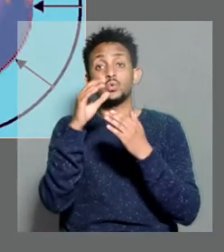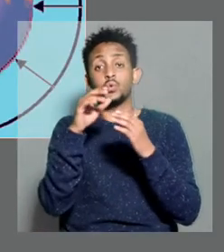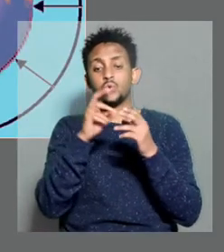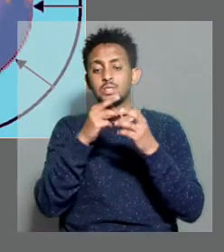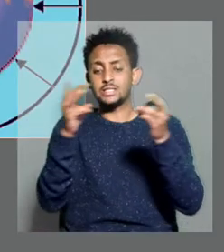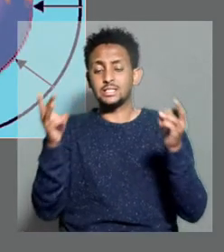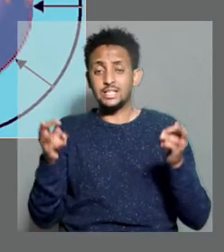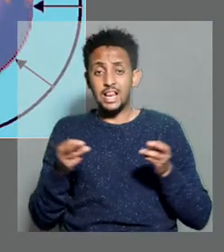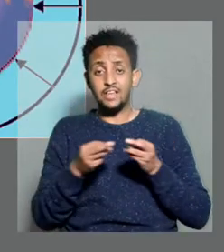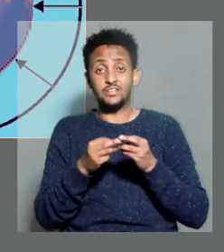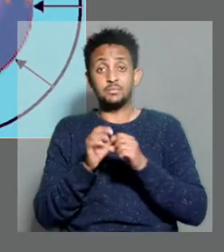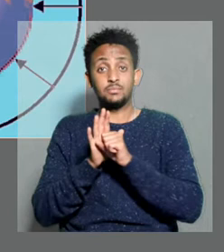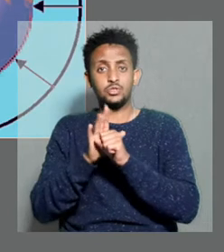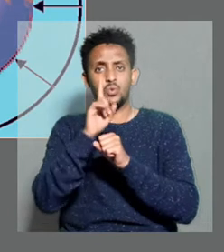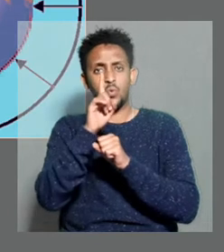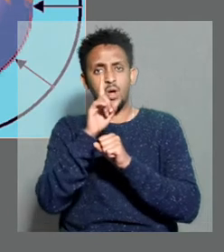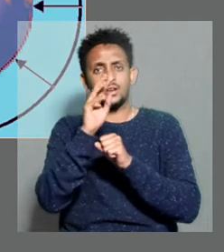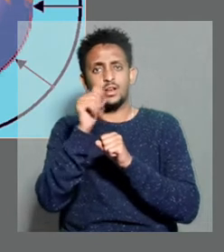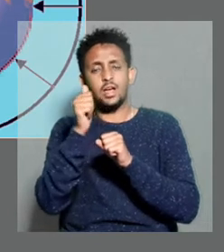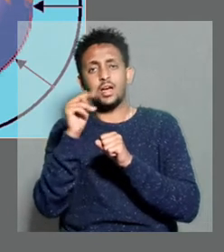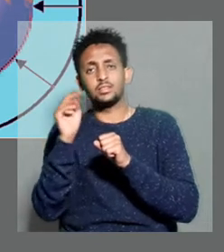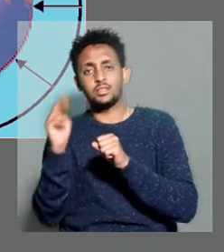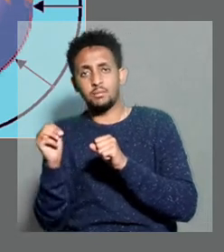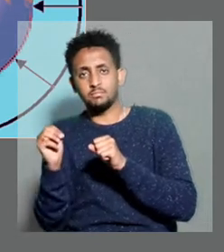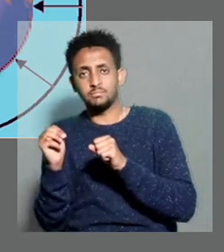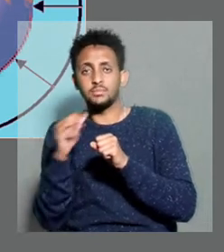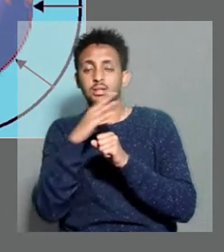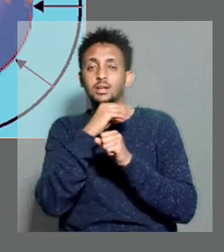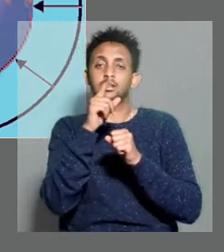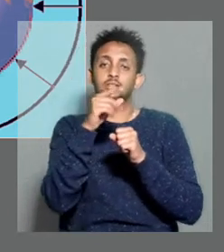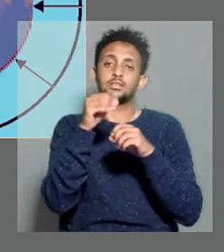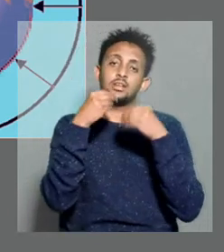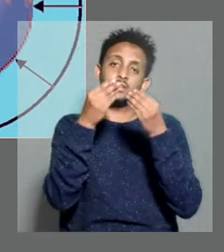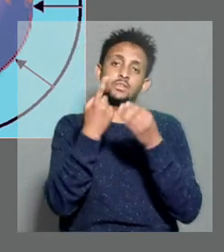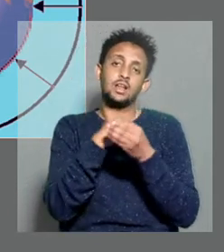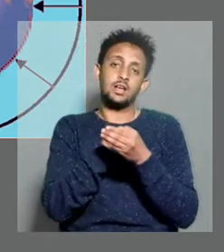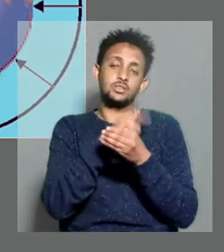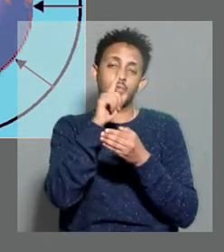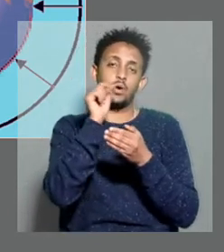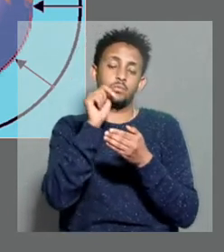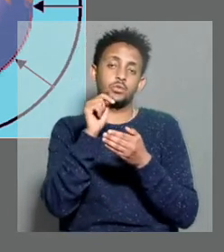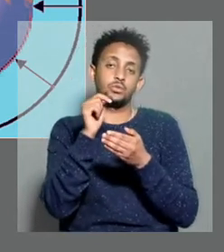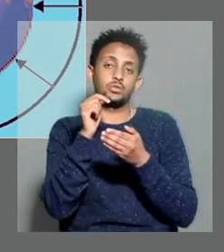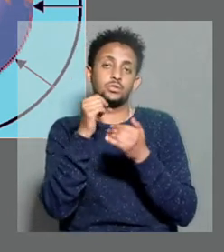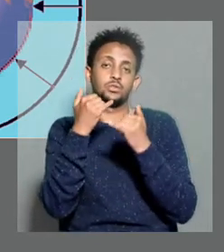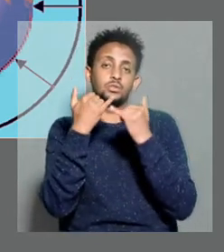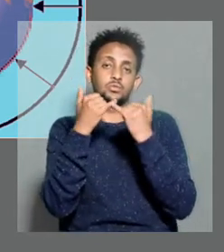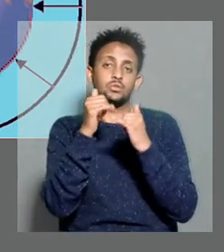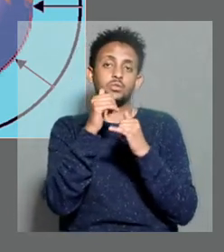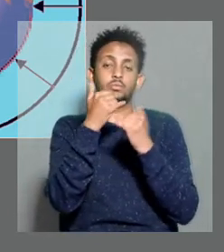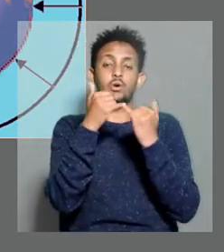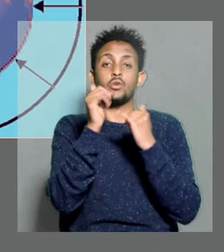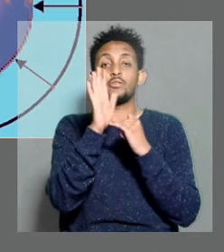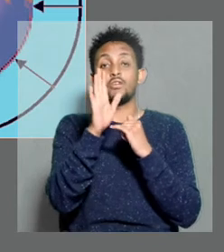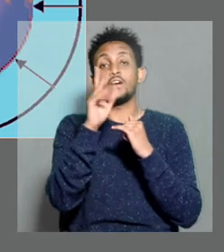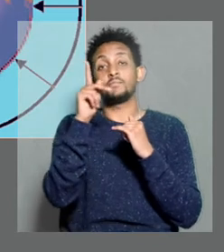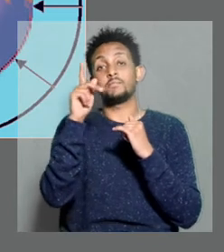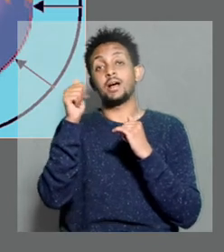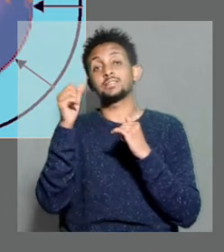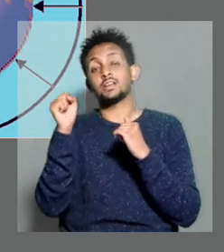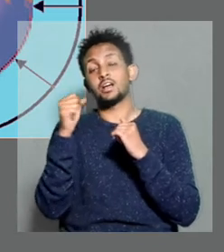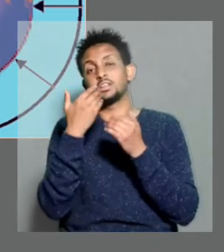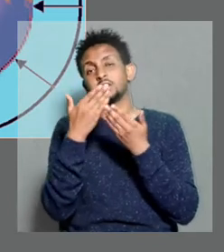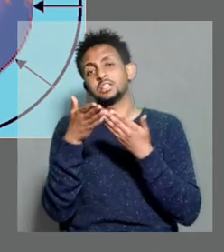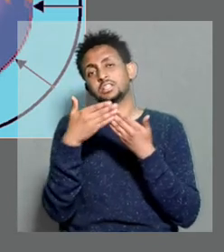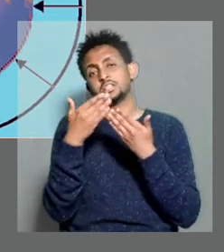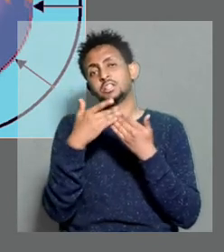the maximum atmospheric pressure is one atmosphere, atm, and it can be given as 1.01 times 10 to the power of 5 Pascal, or easily you